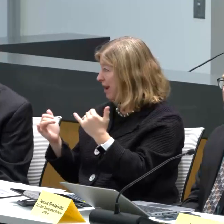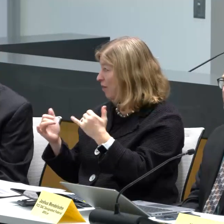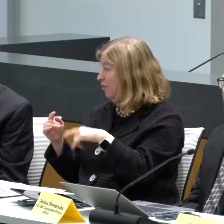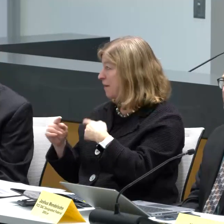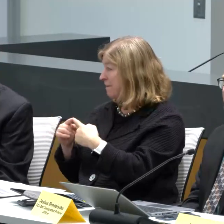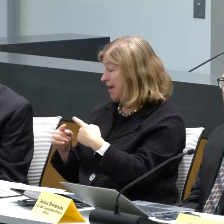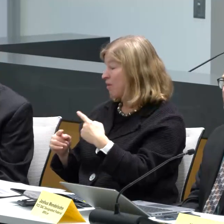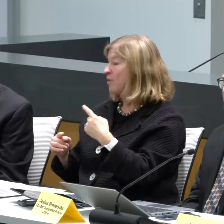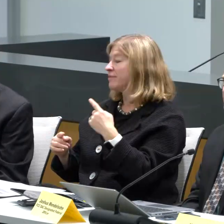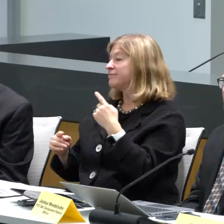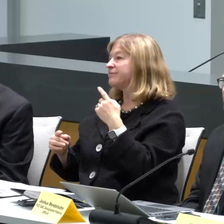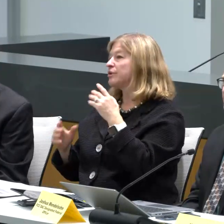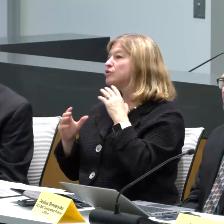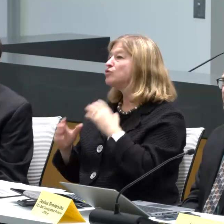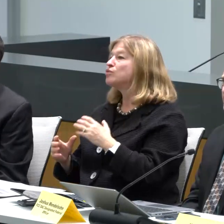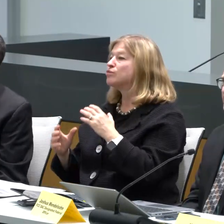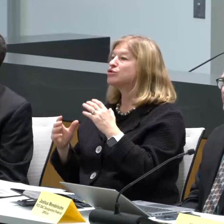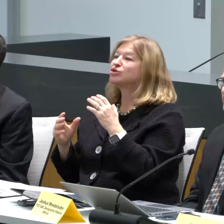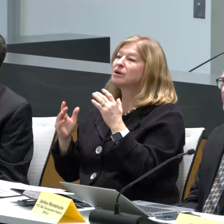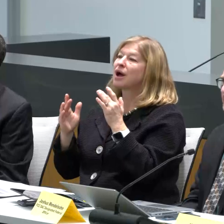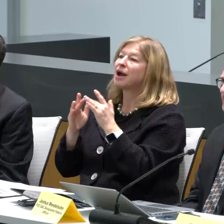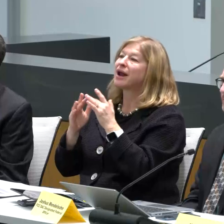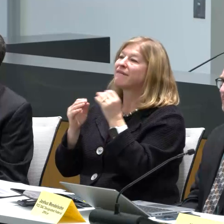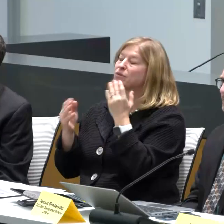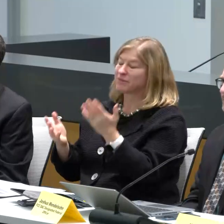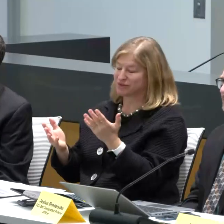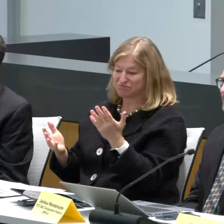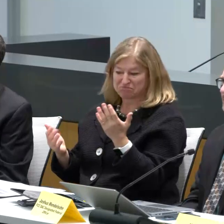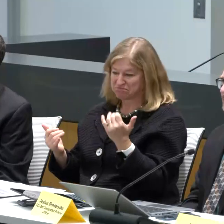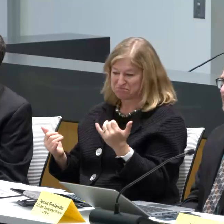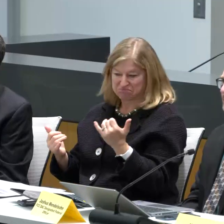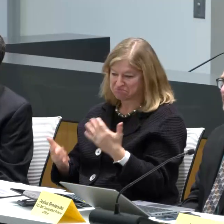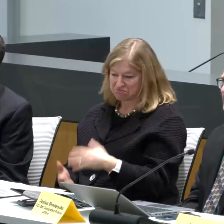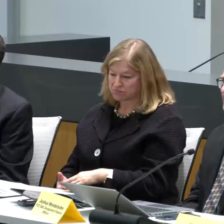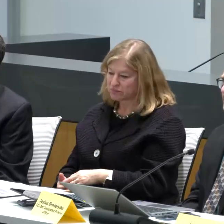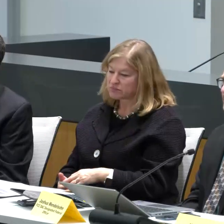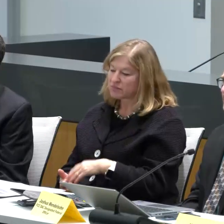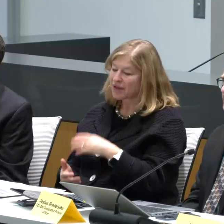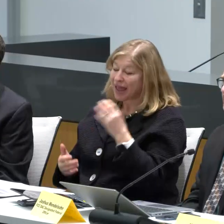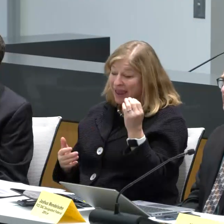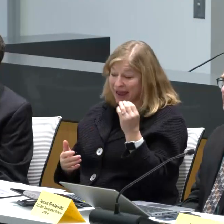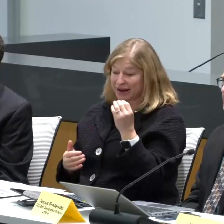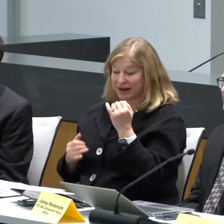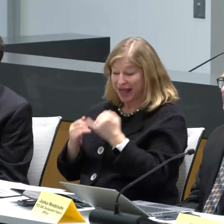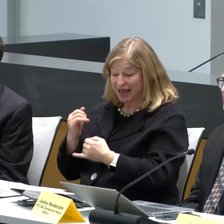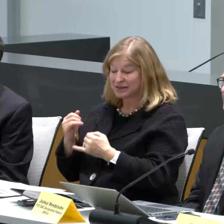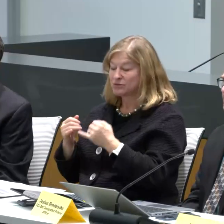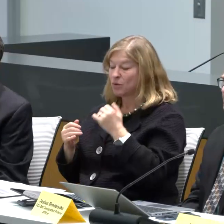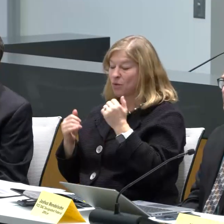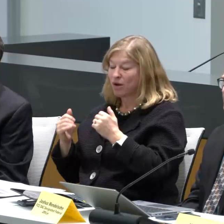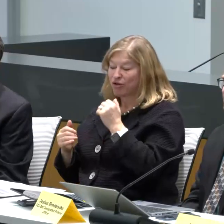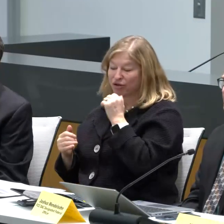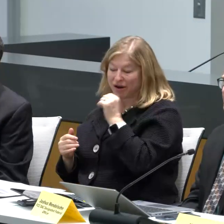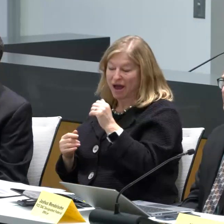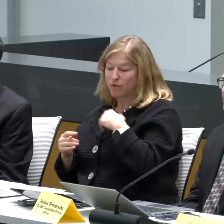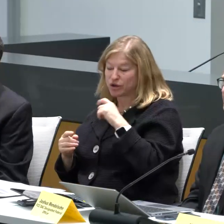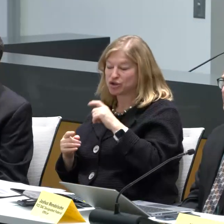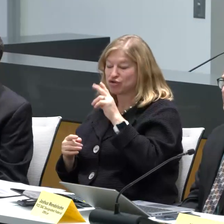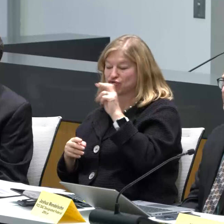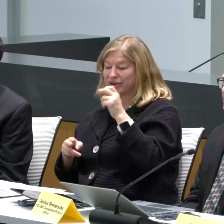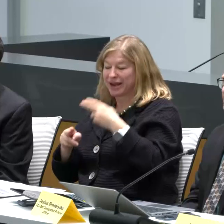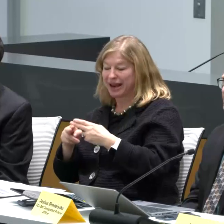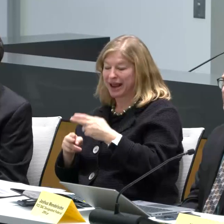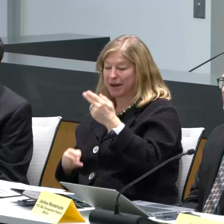hearing aid compatible handset models. We currently do not have any rules in place that require such companies to provide contact